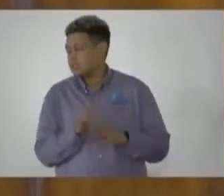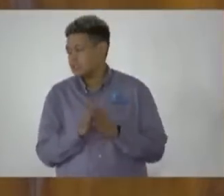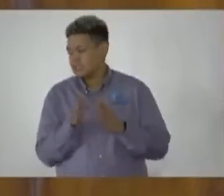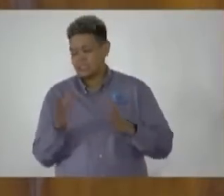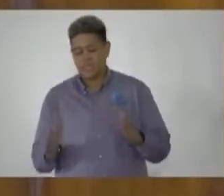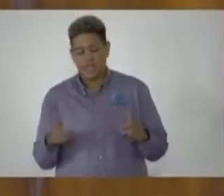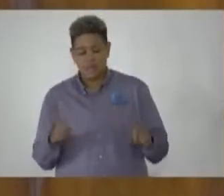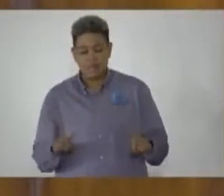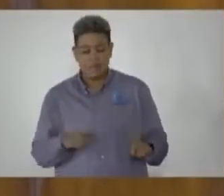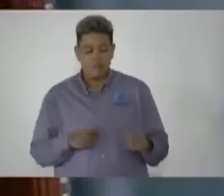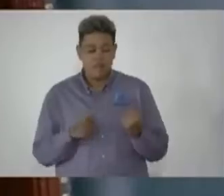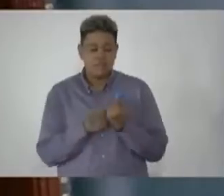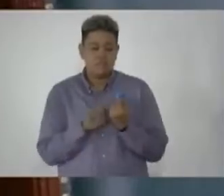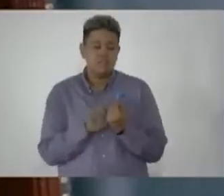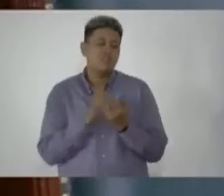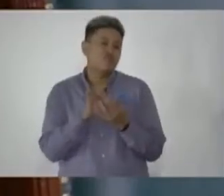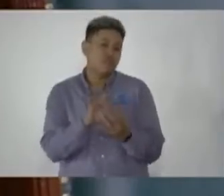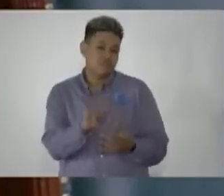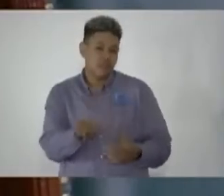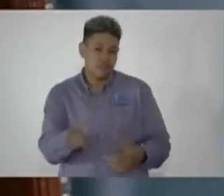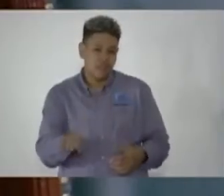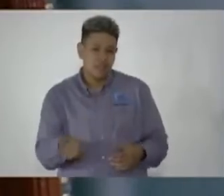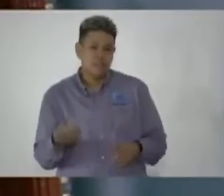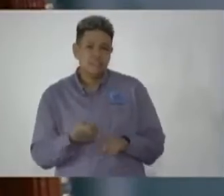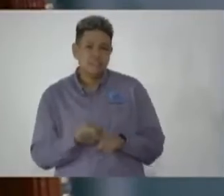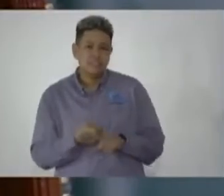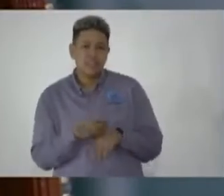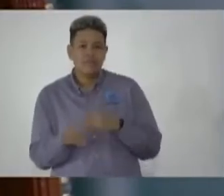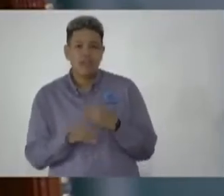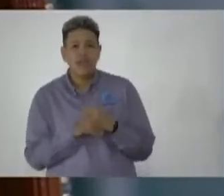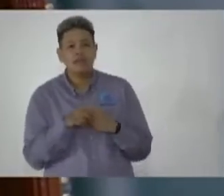can assist in relation to that.